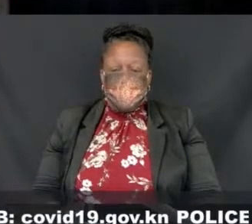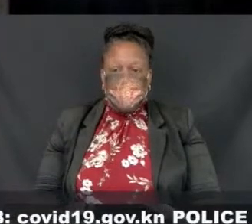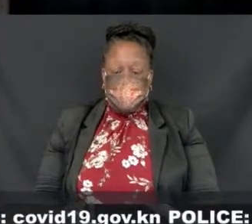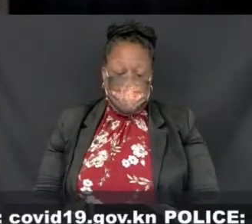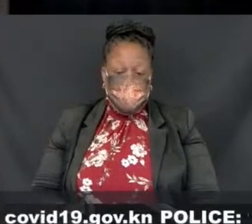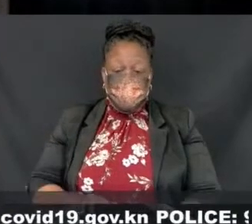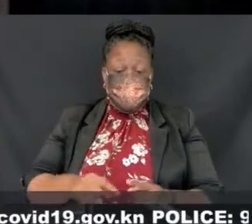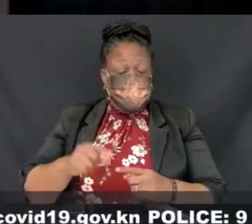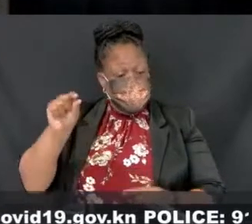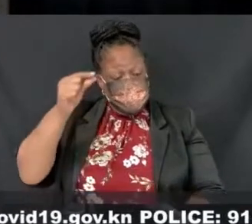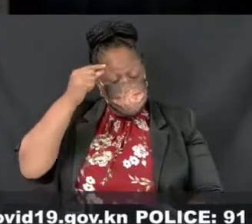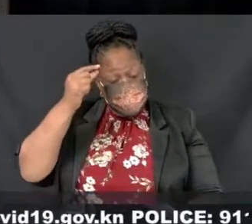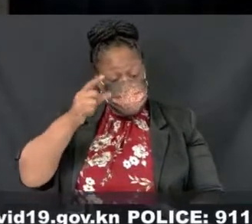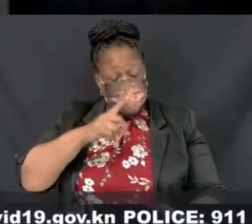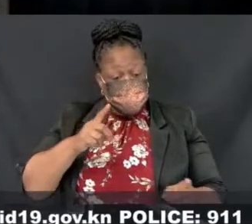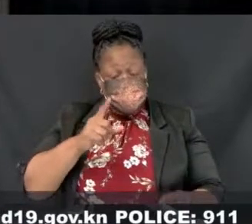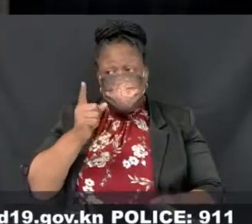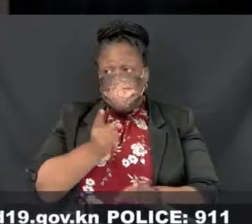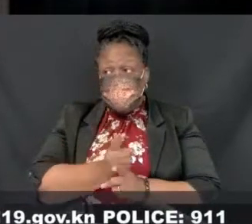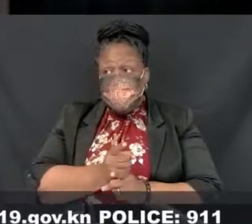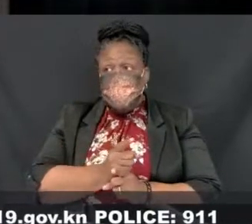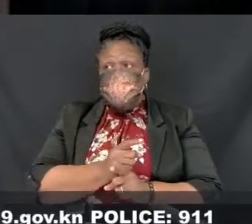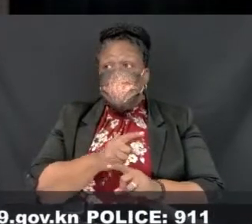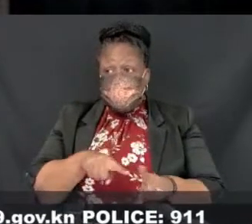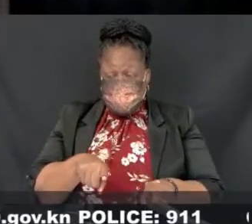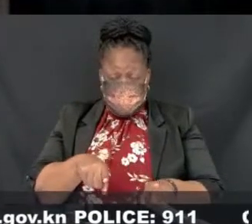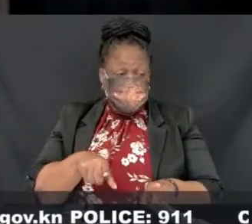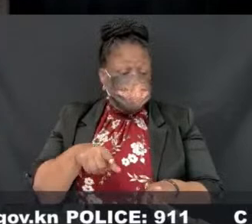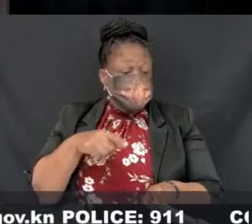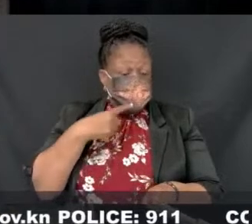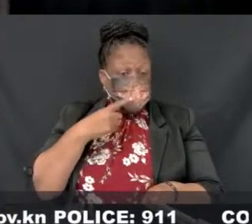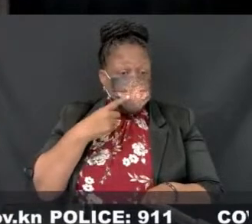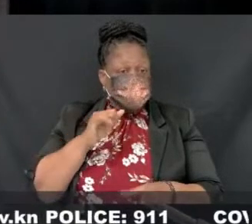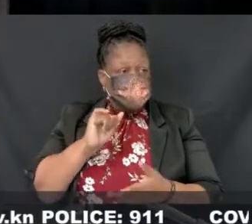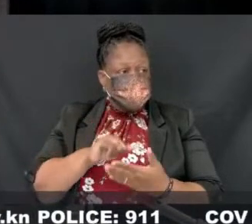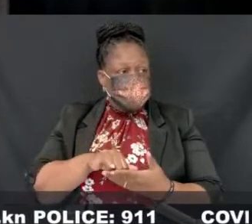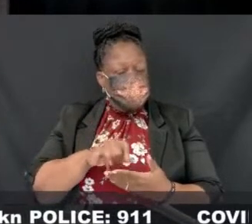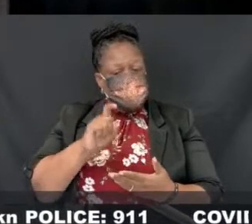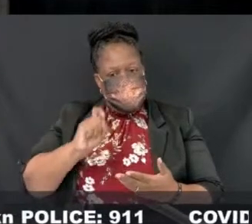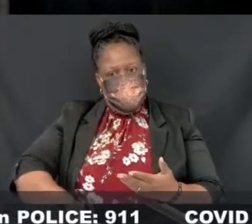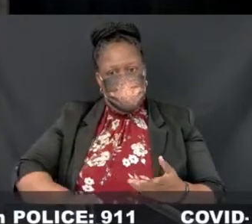you, some people think it borders on dictatorship.